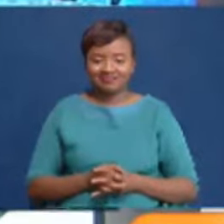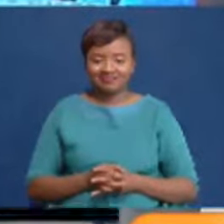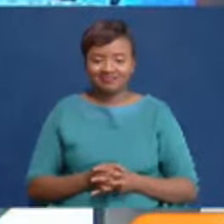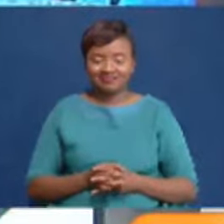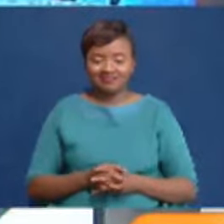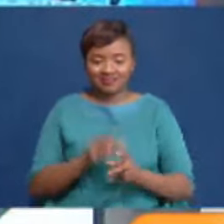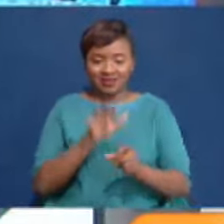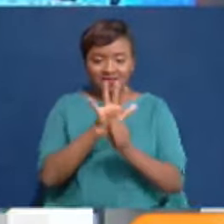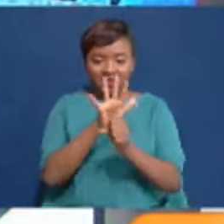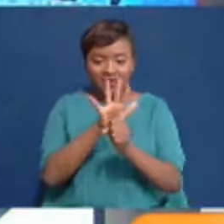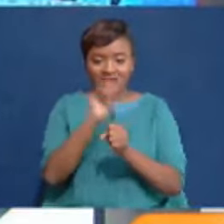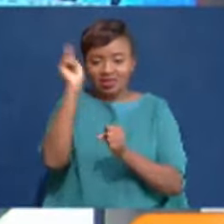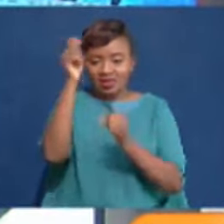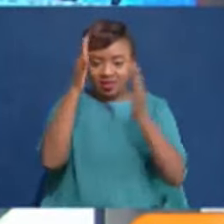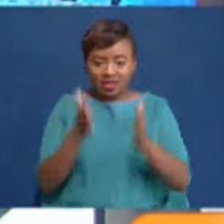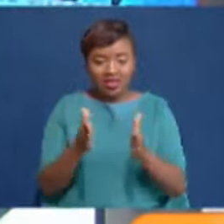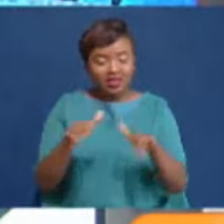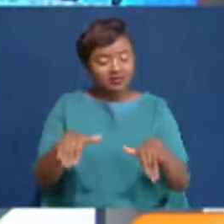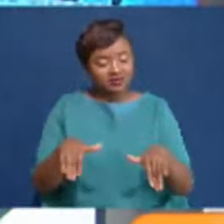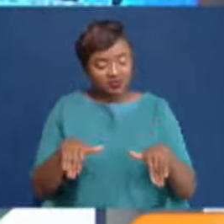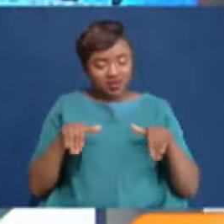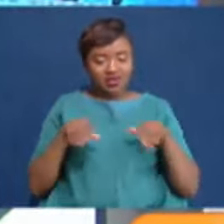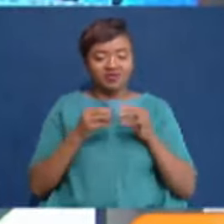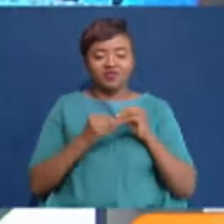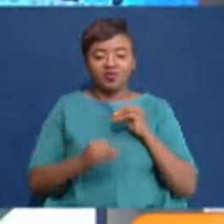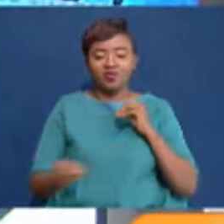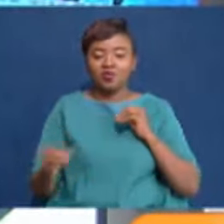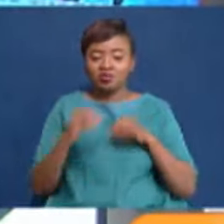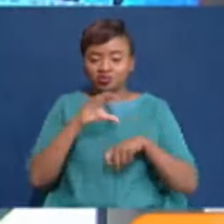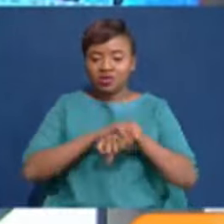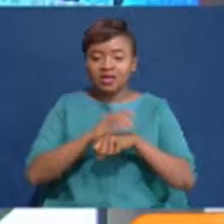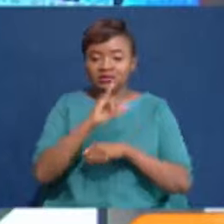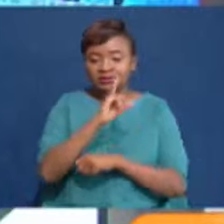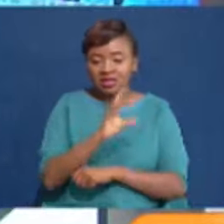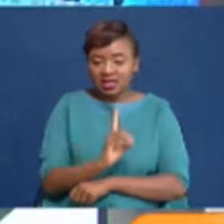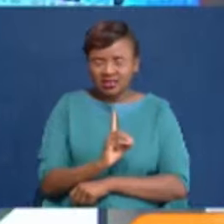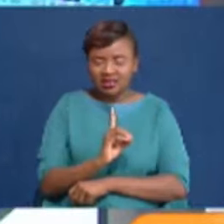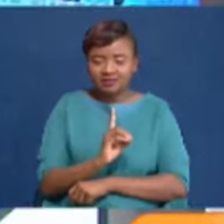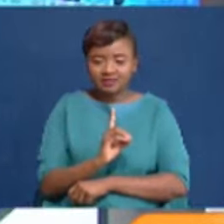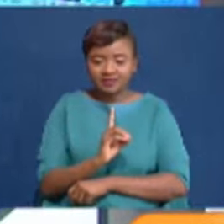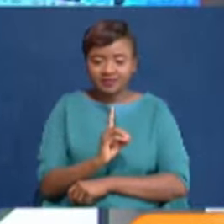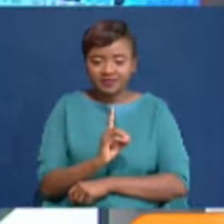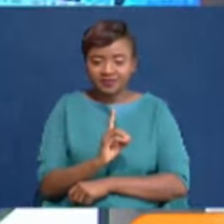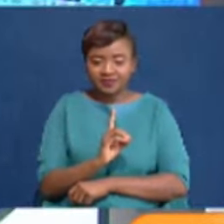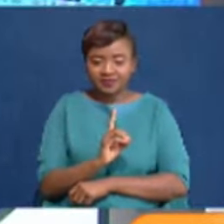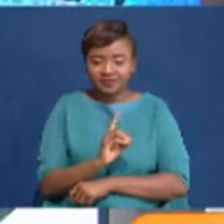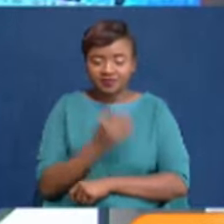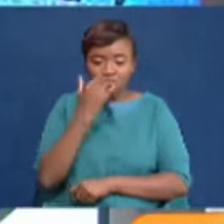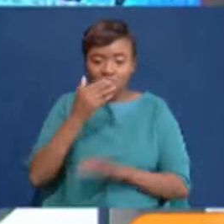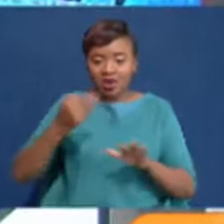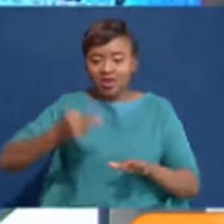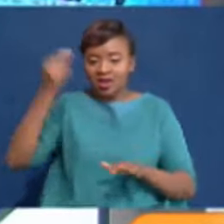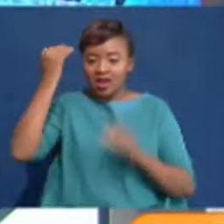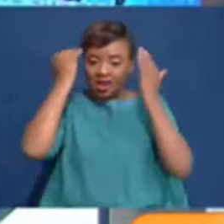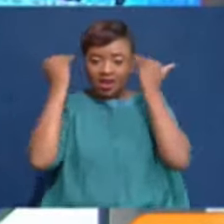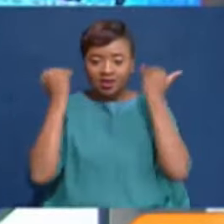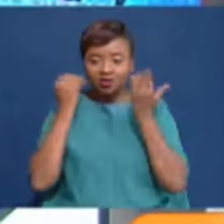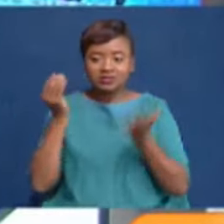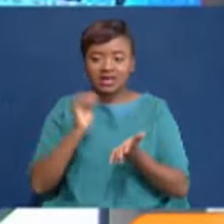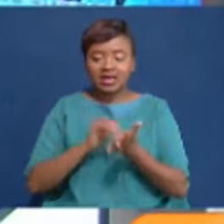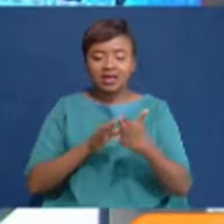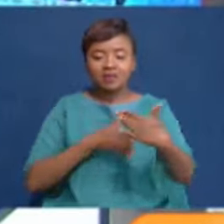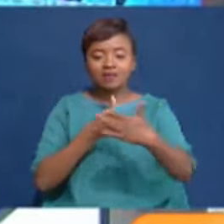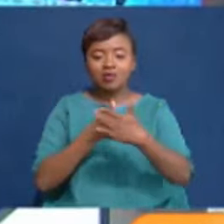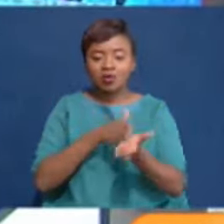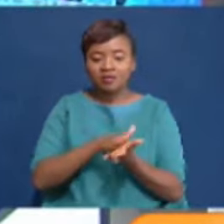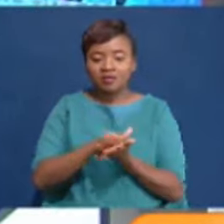Thousands of Kenyans will now wait longer to access identification cards after the High Court once again halted the printing of the